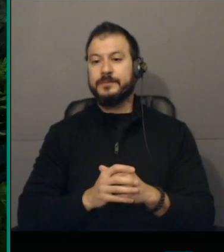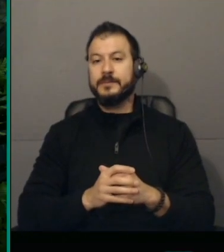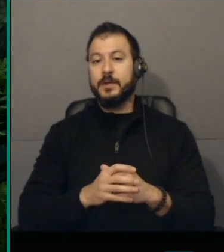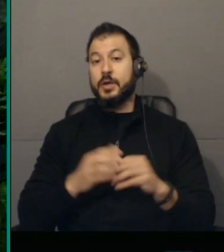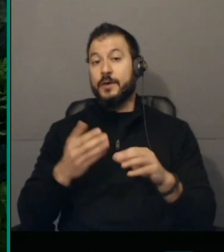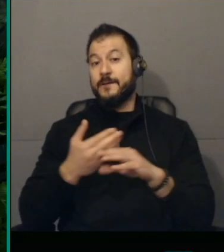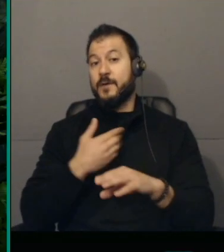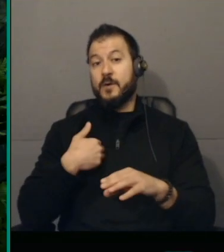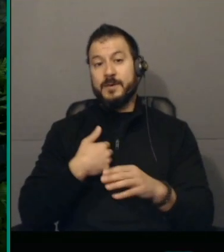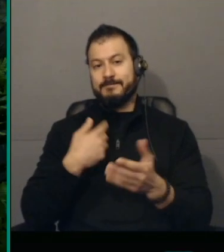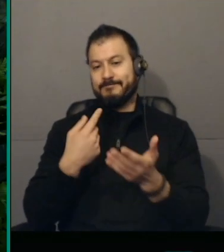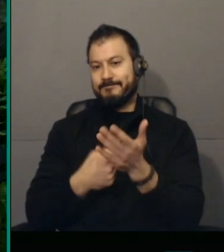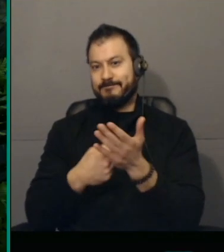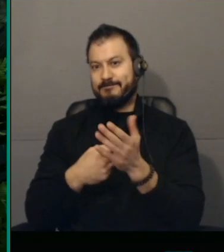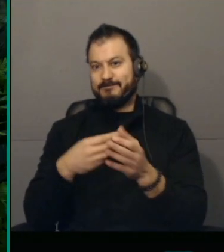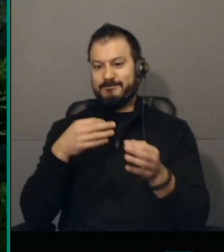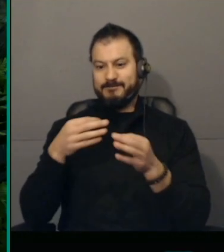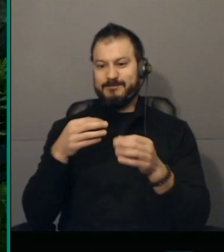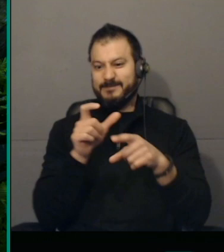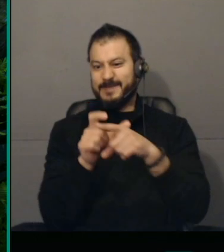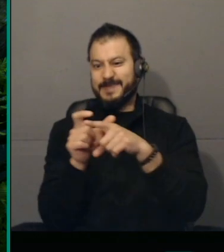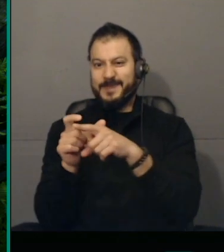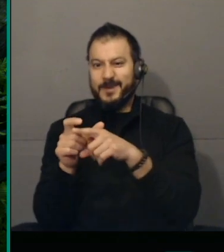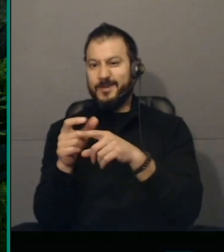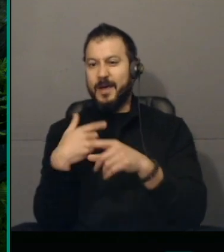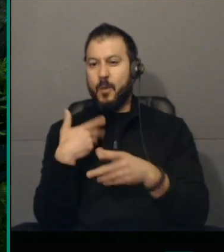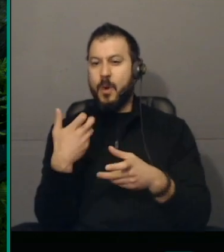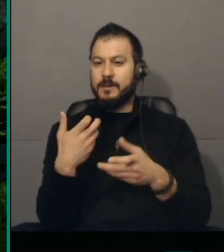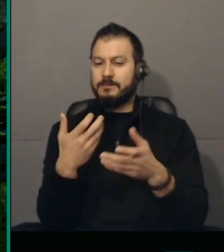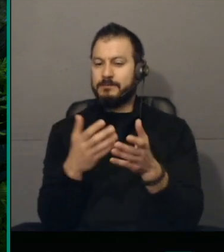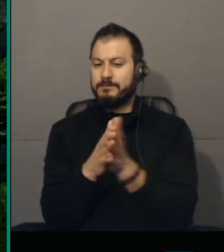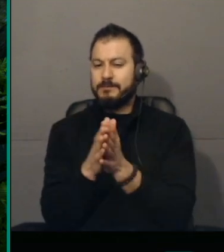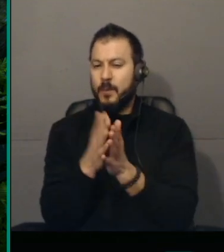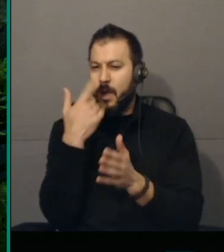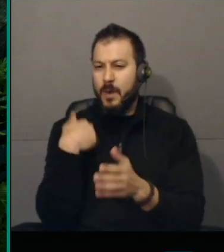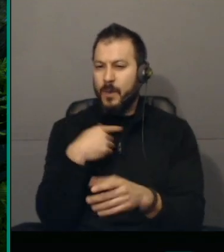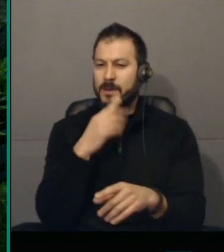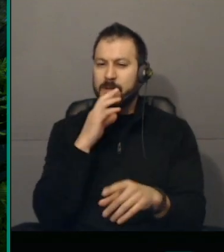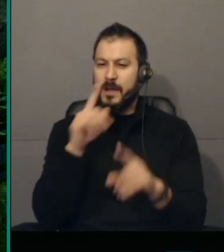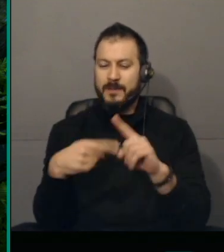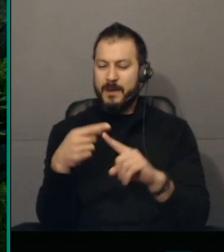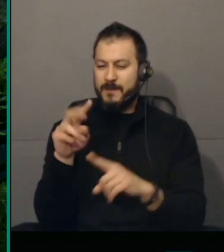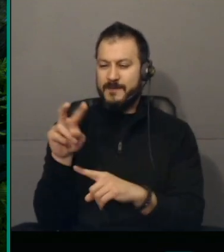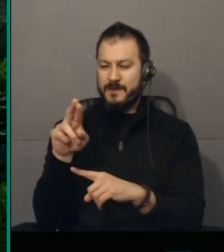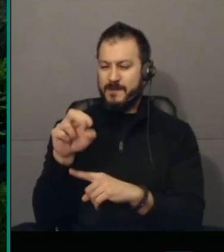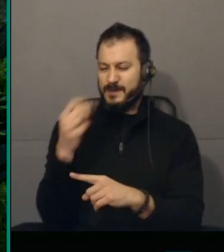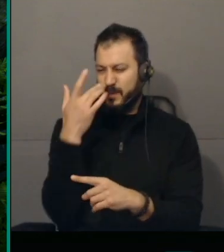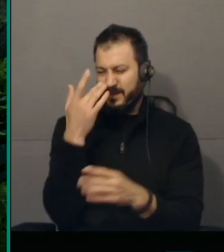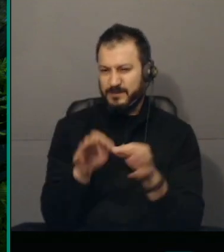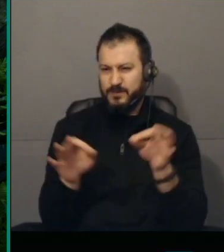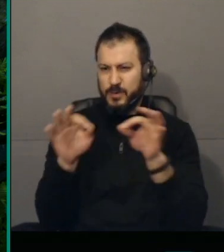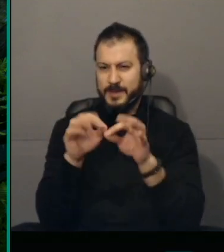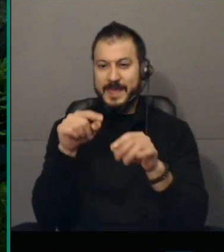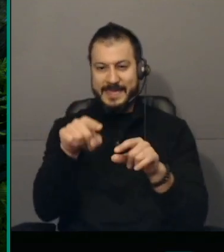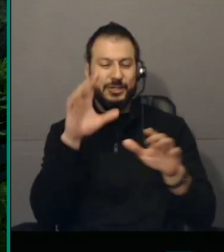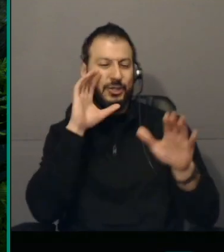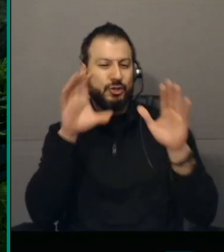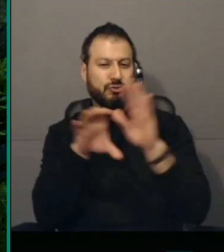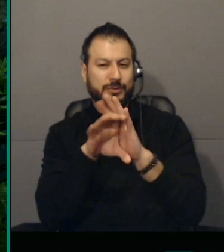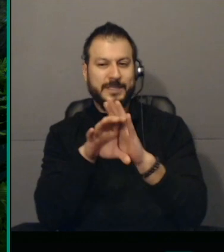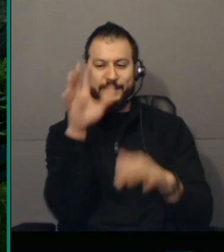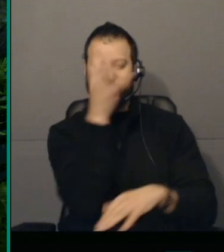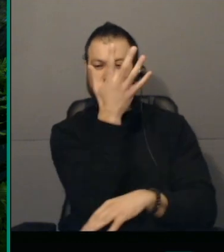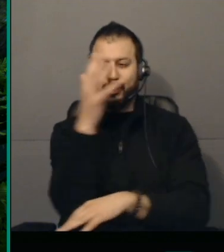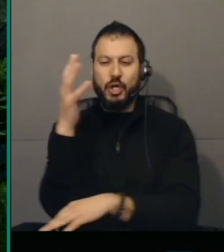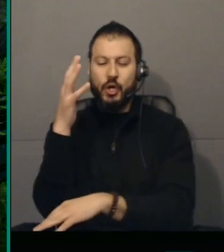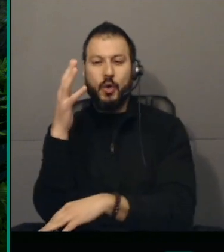So before we get into any kind of technical detail, I wanted to motivate why we even care about variable rate shading. So this is a screenshot of a jungle